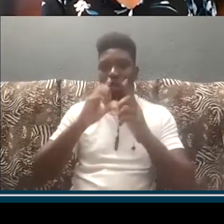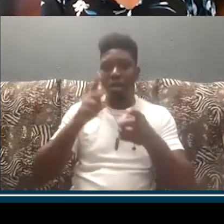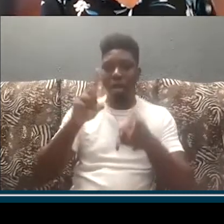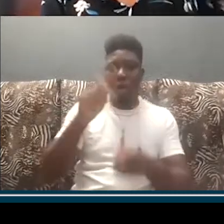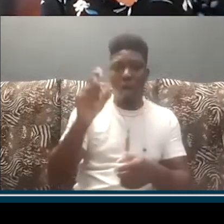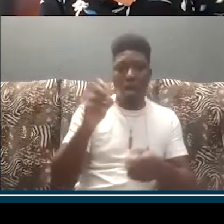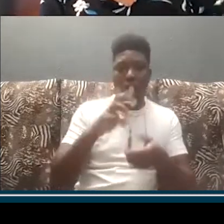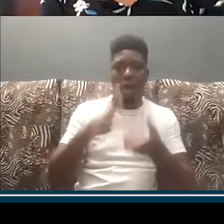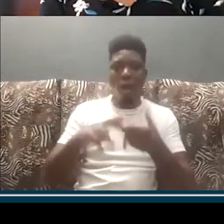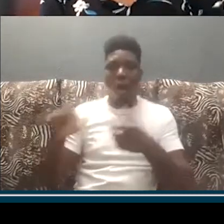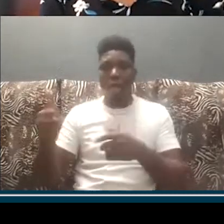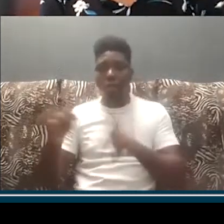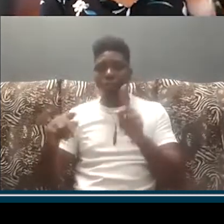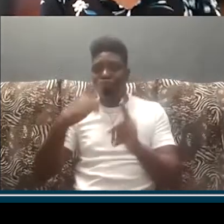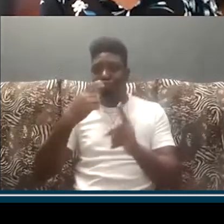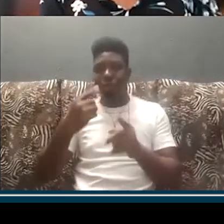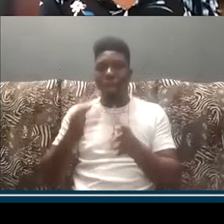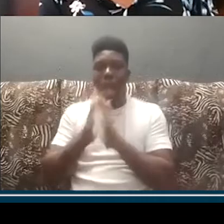And I shouldn't do that.